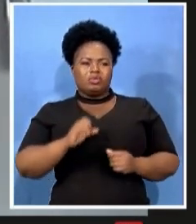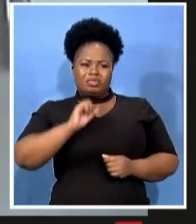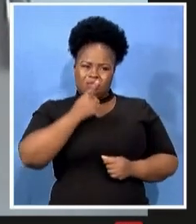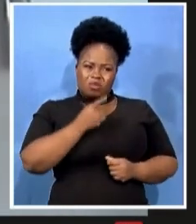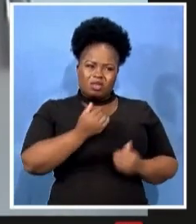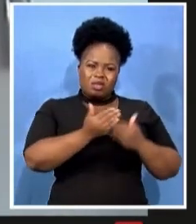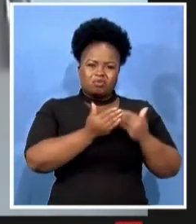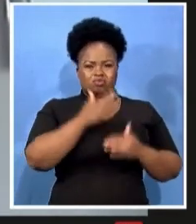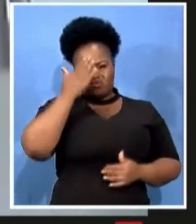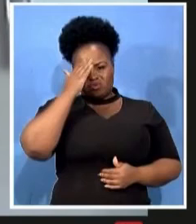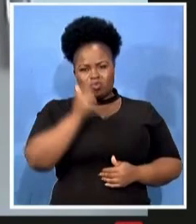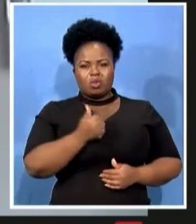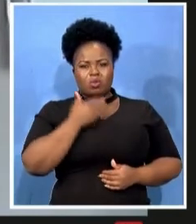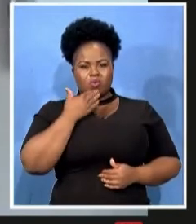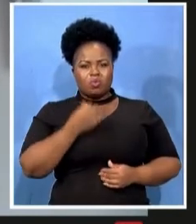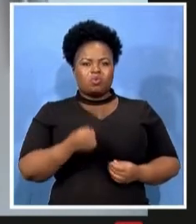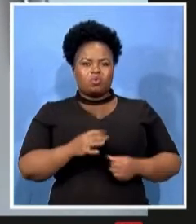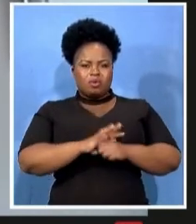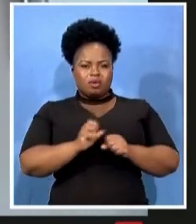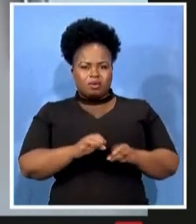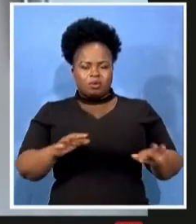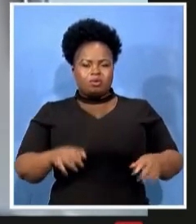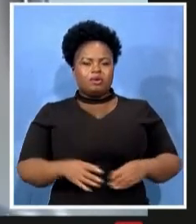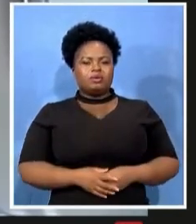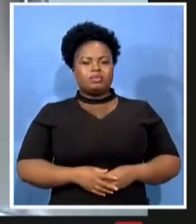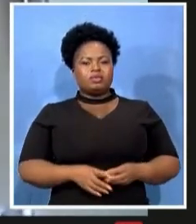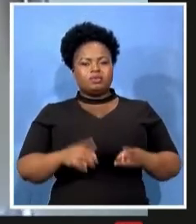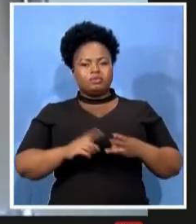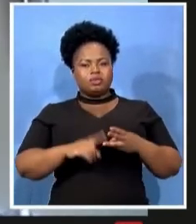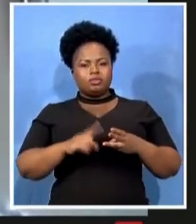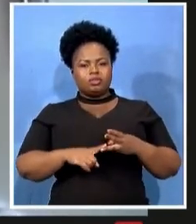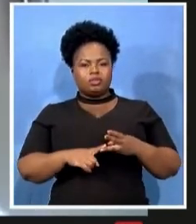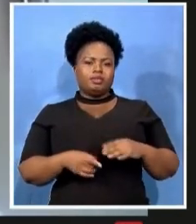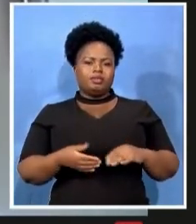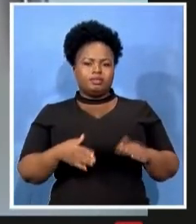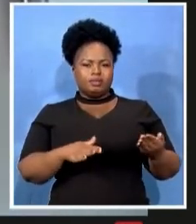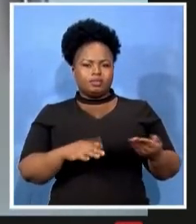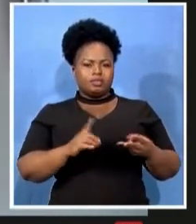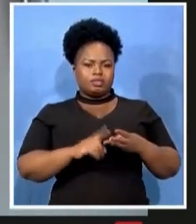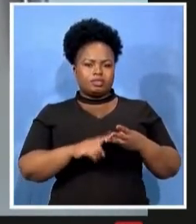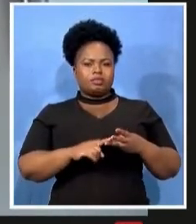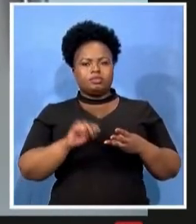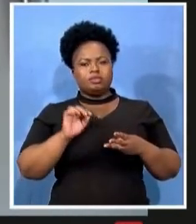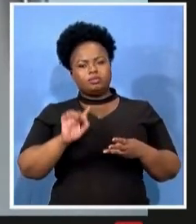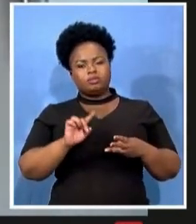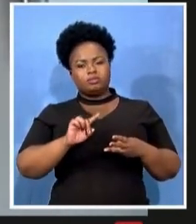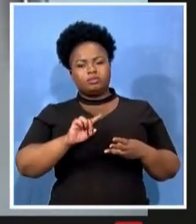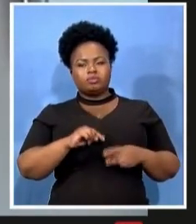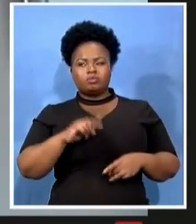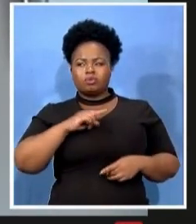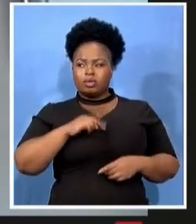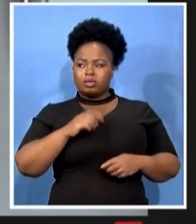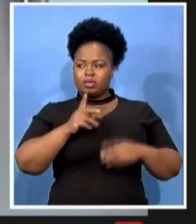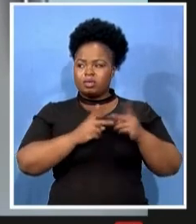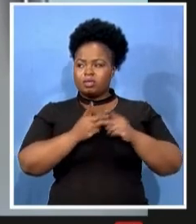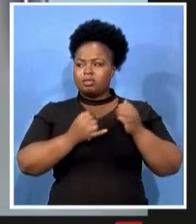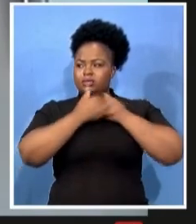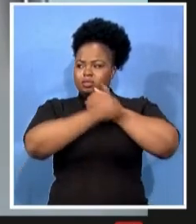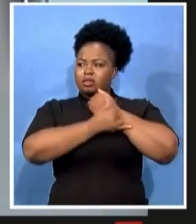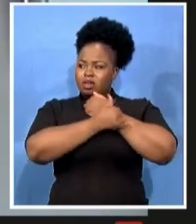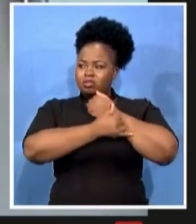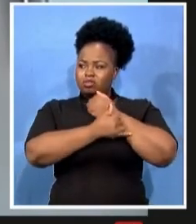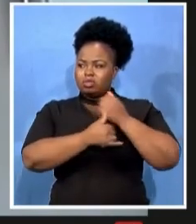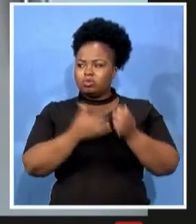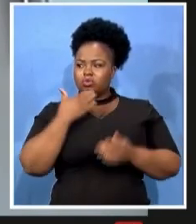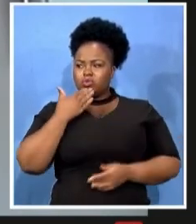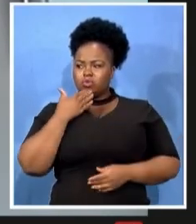lost people. So we uplift all of those people in our prayers, as well as the country as we are going through this